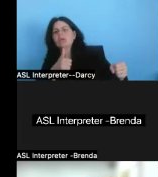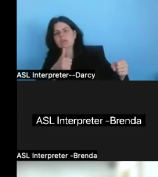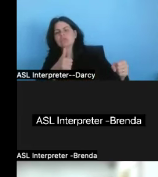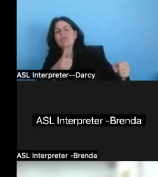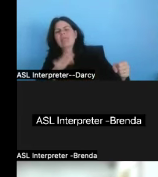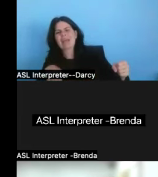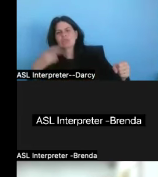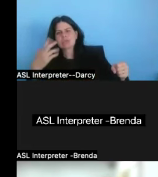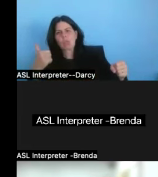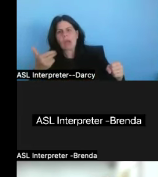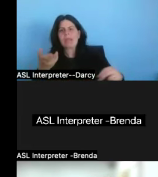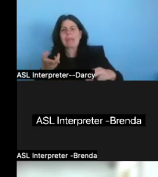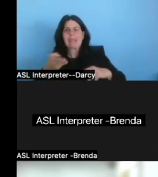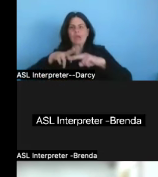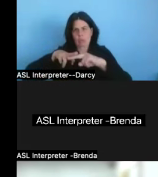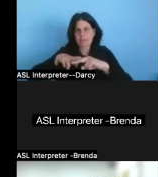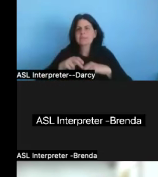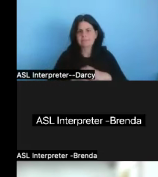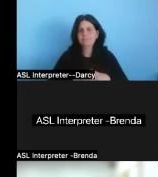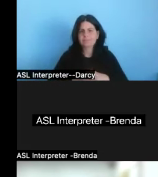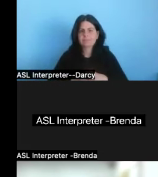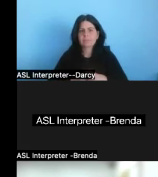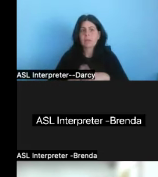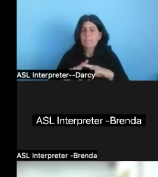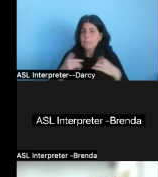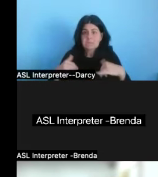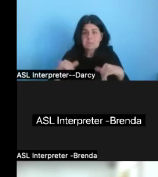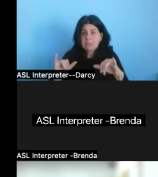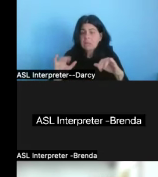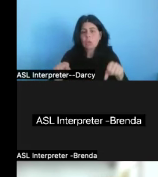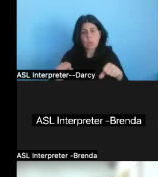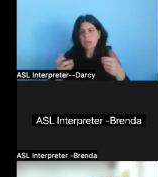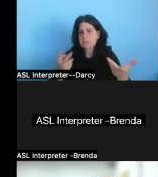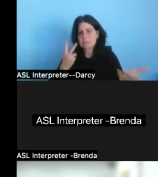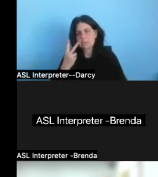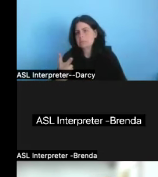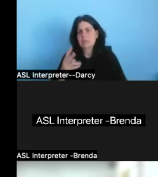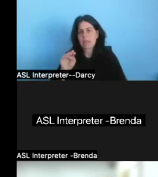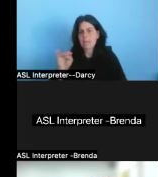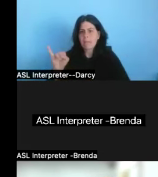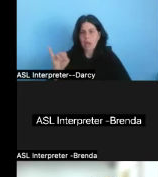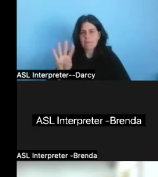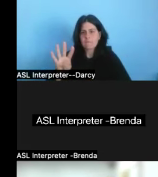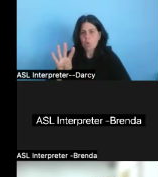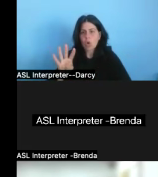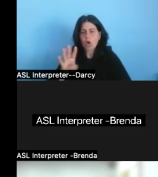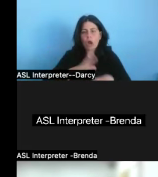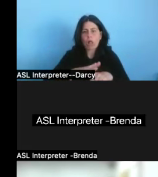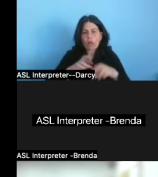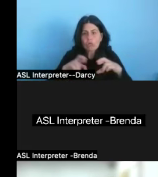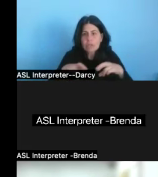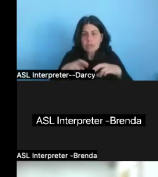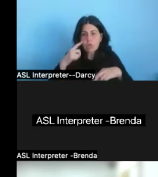Alert. However, despite this magnitude estimate, we can see that the MMI4 alert region used for WIA